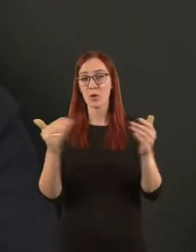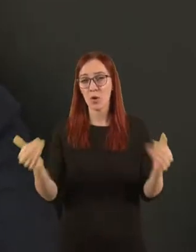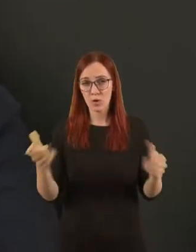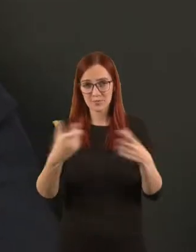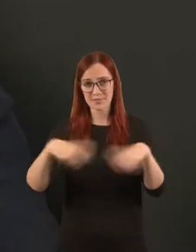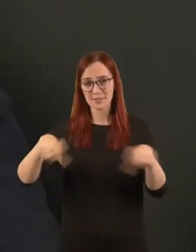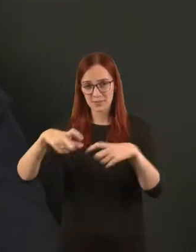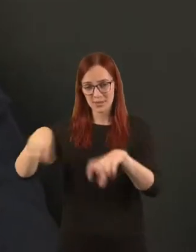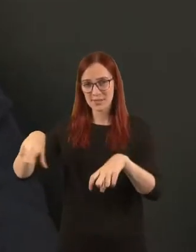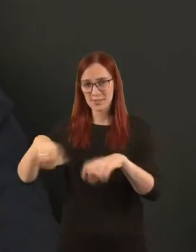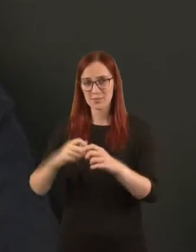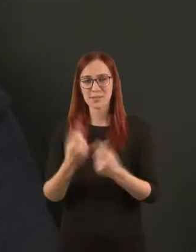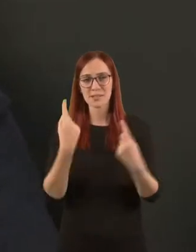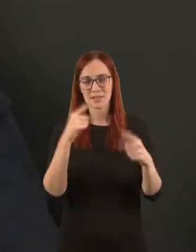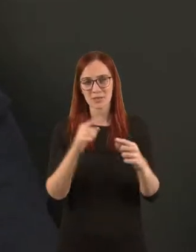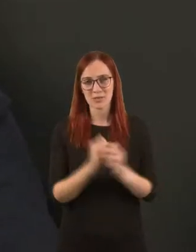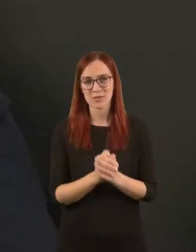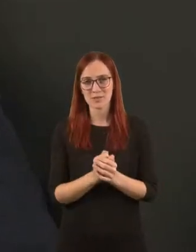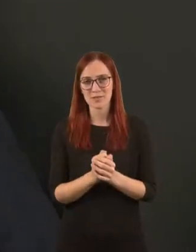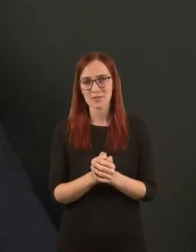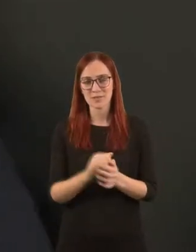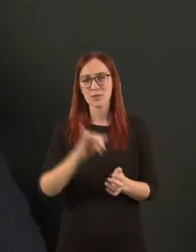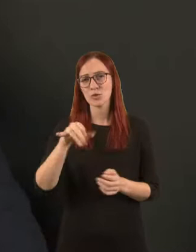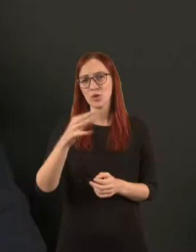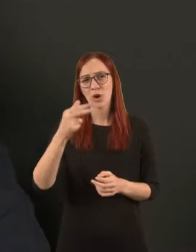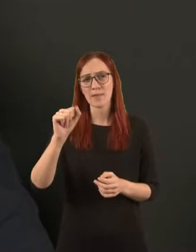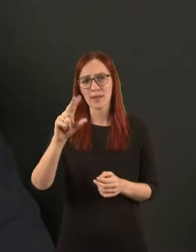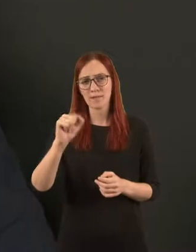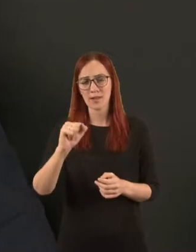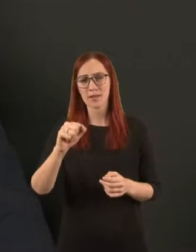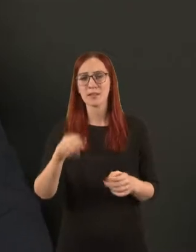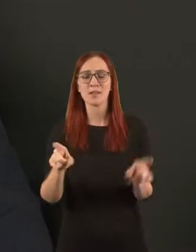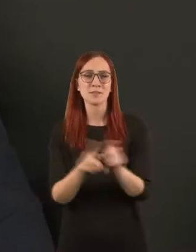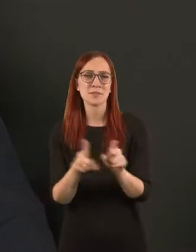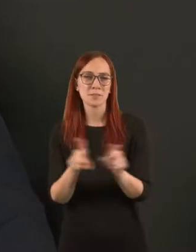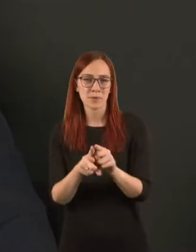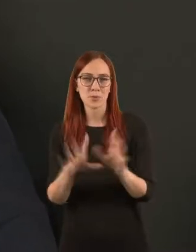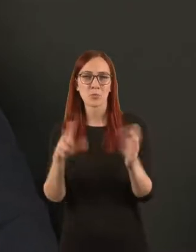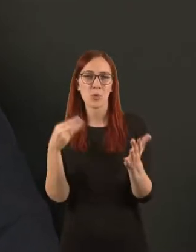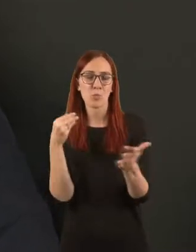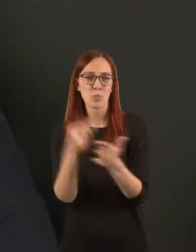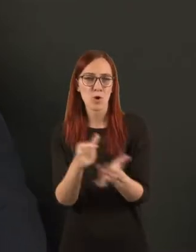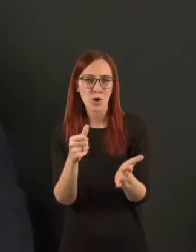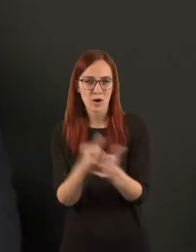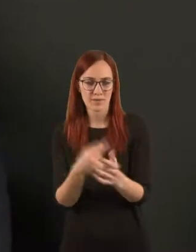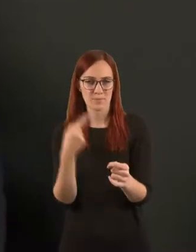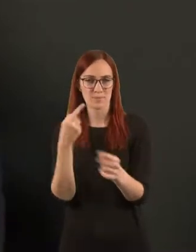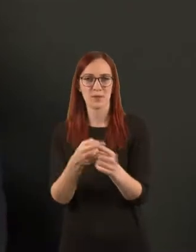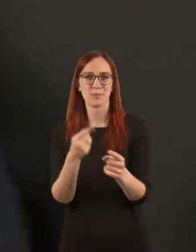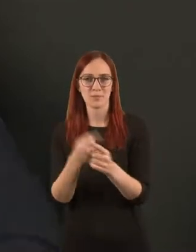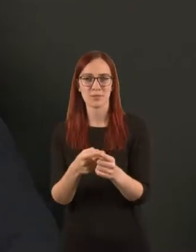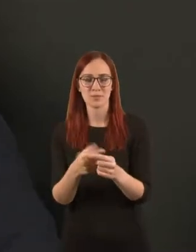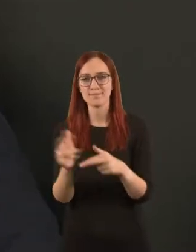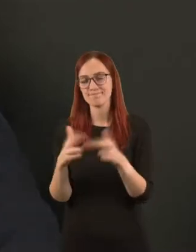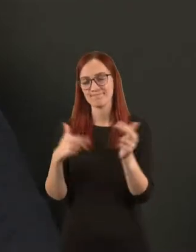introduced the infrastructure tax, every tax that is